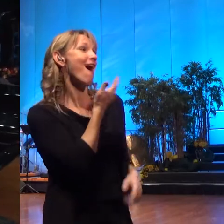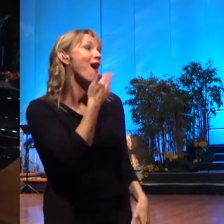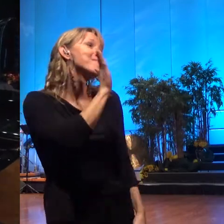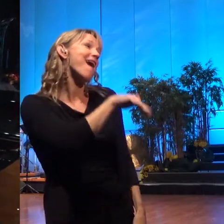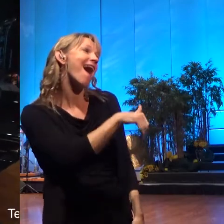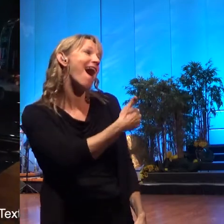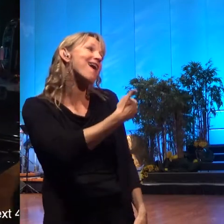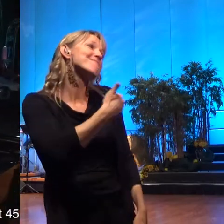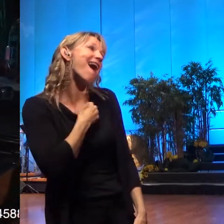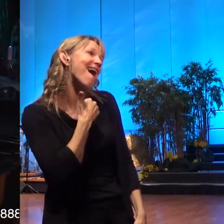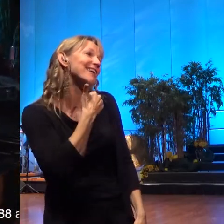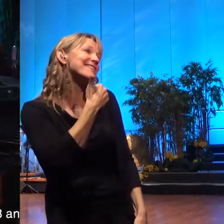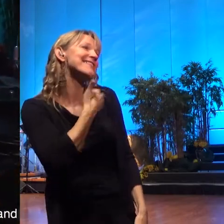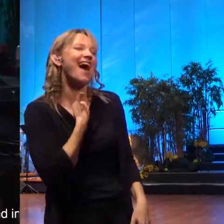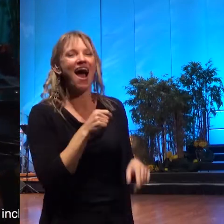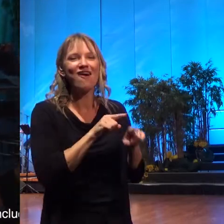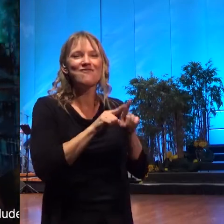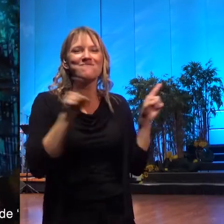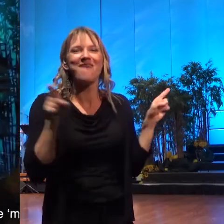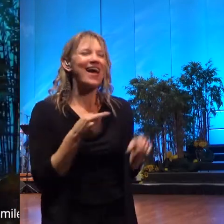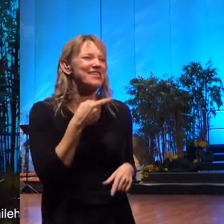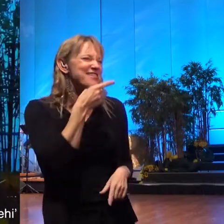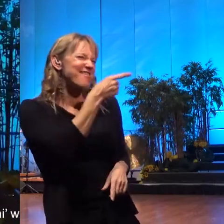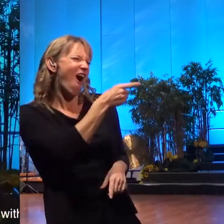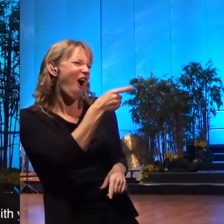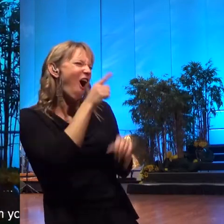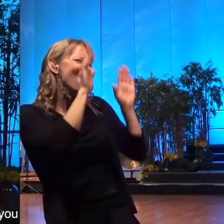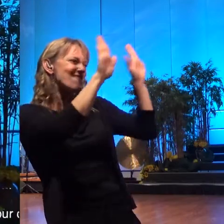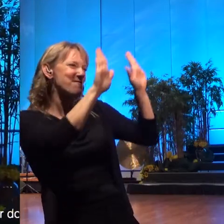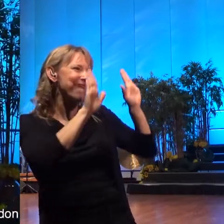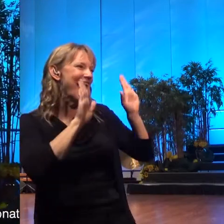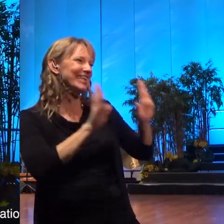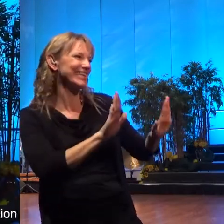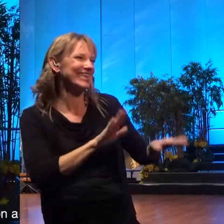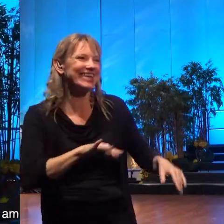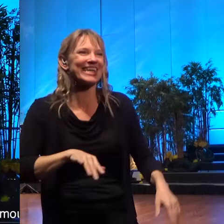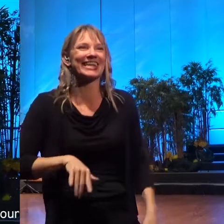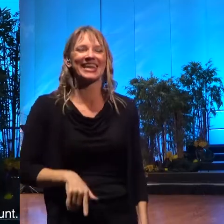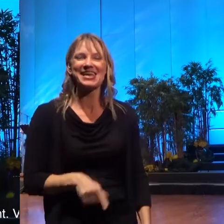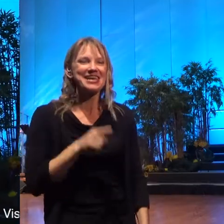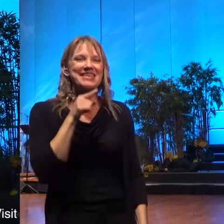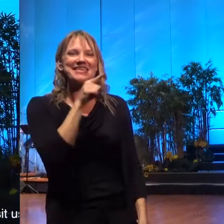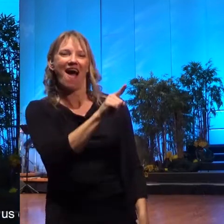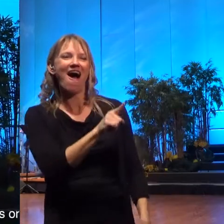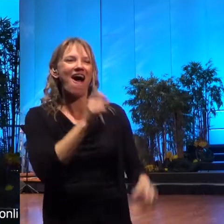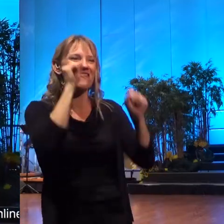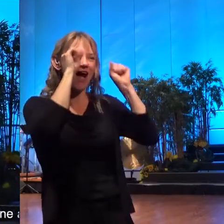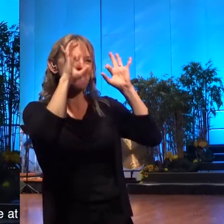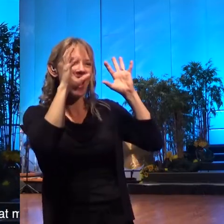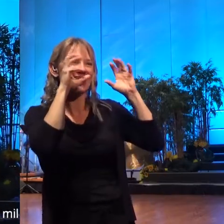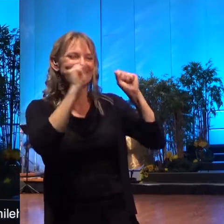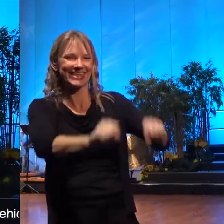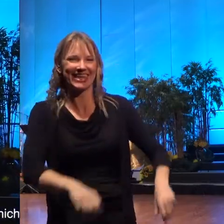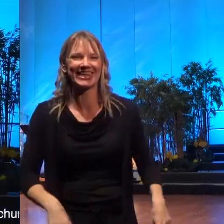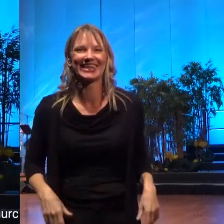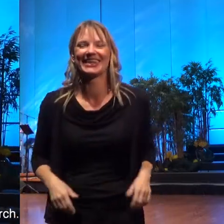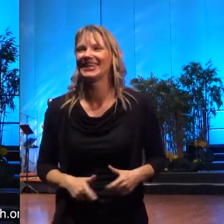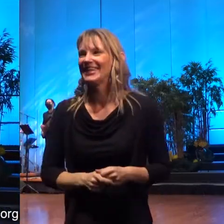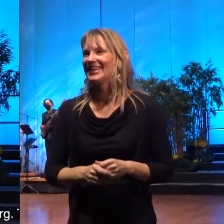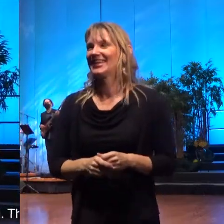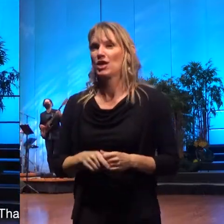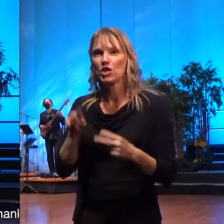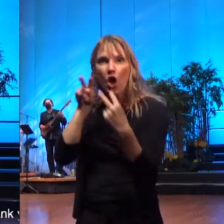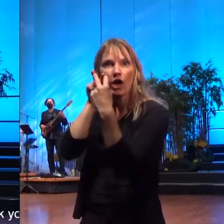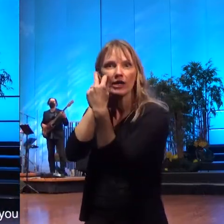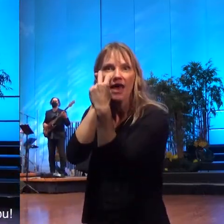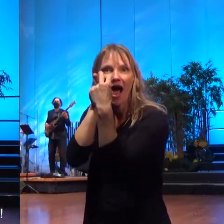I'm not bad myself, but you're amazing. You're amazing. Look him in